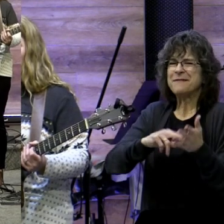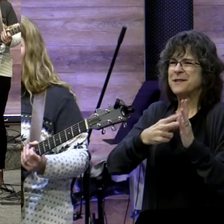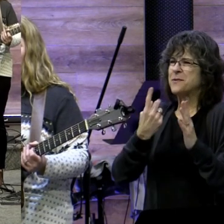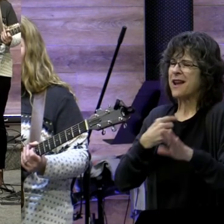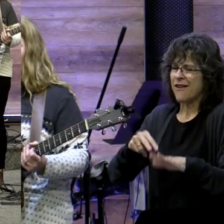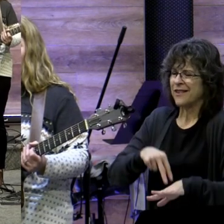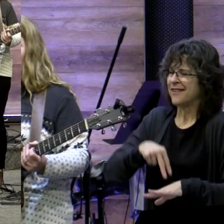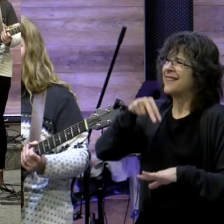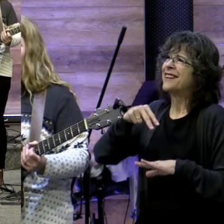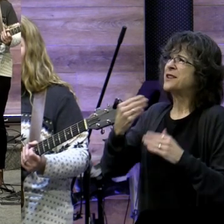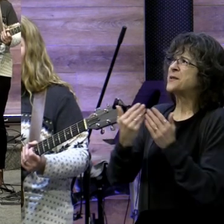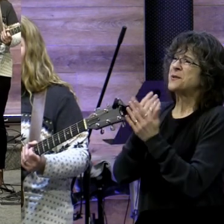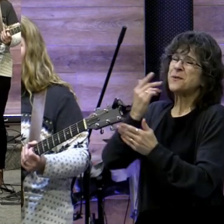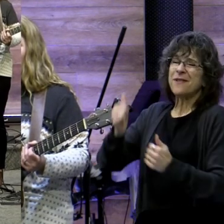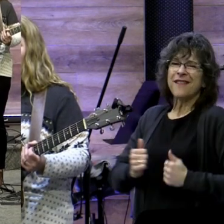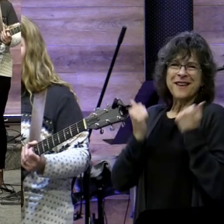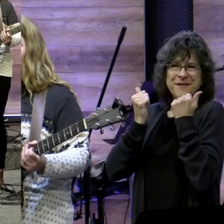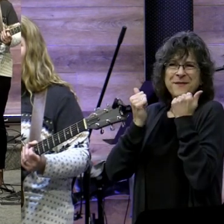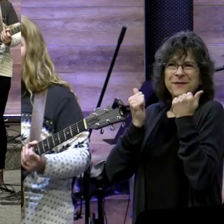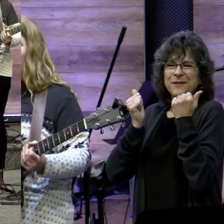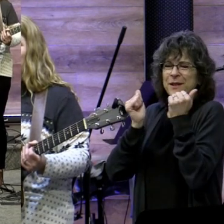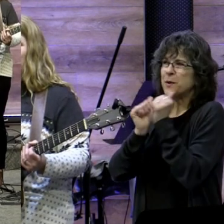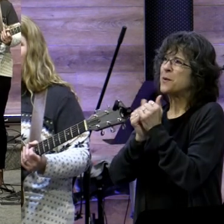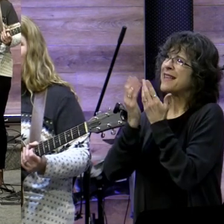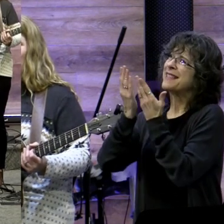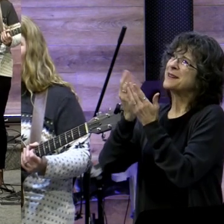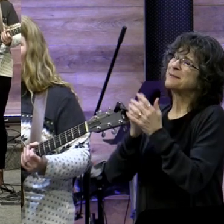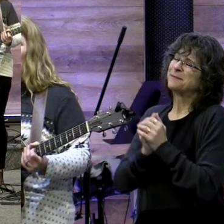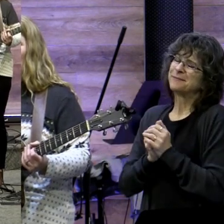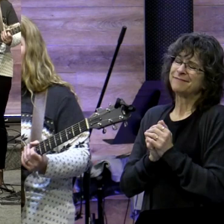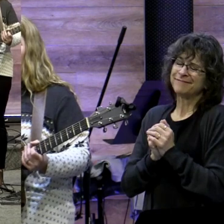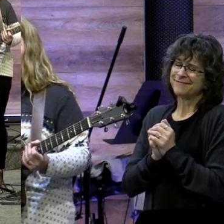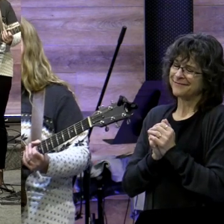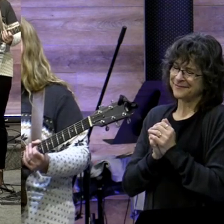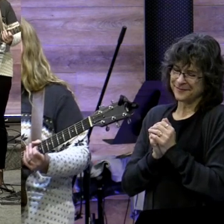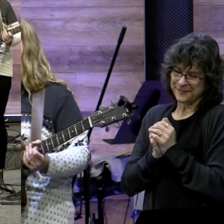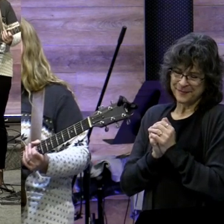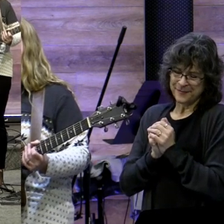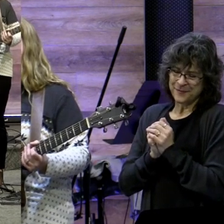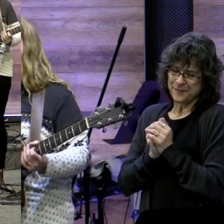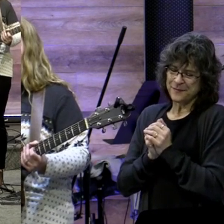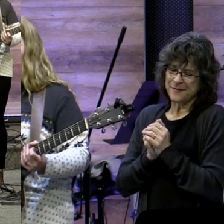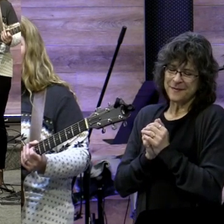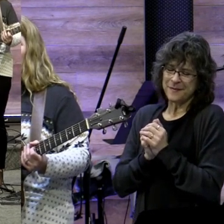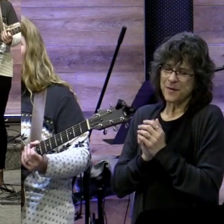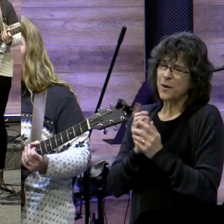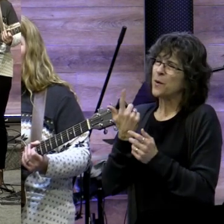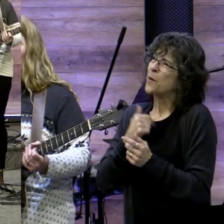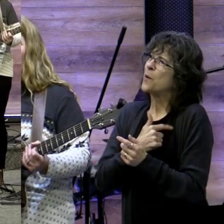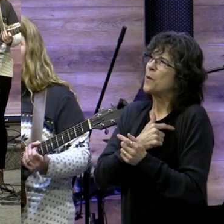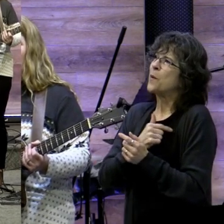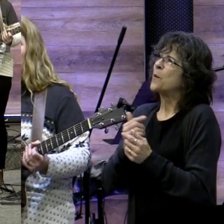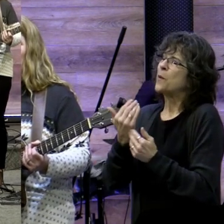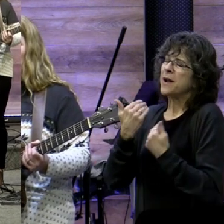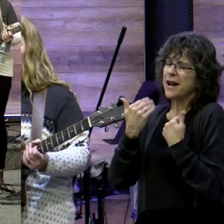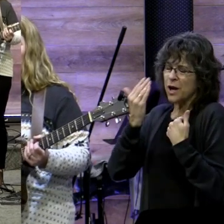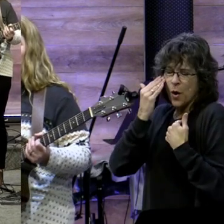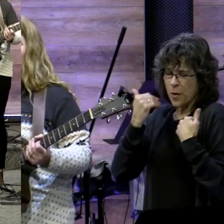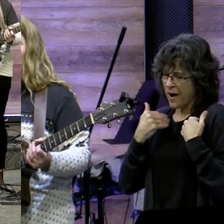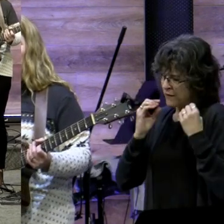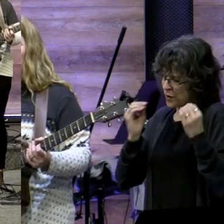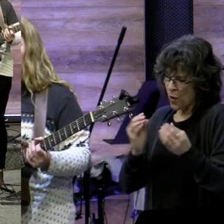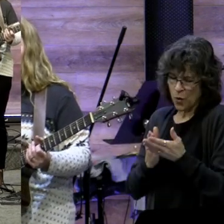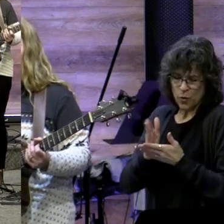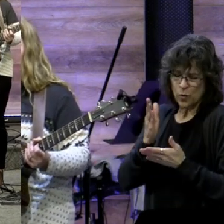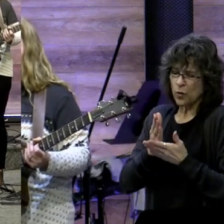in him. God, as we sing, you are a holy God. And we have no right to approach